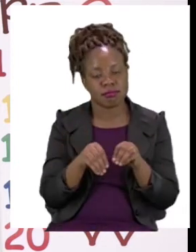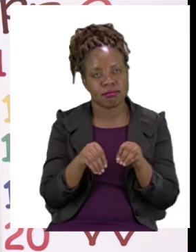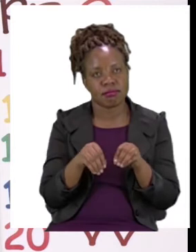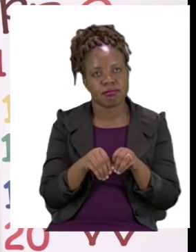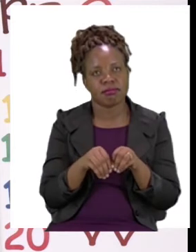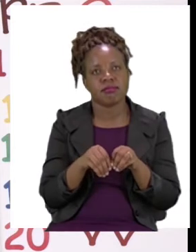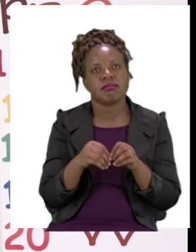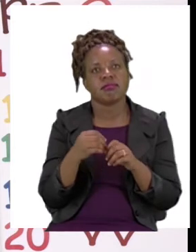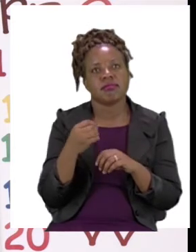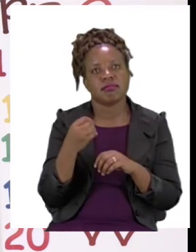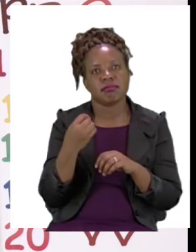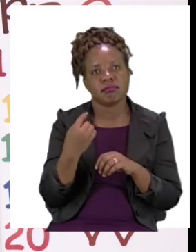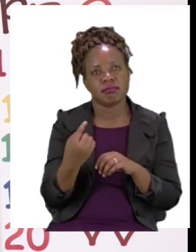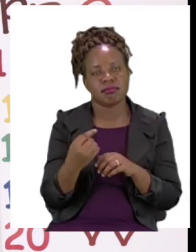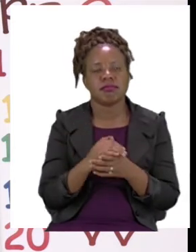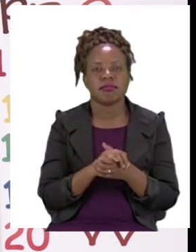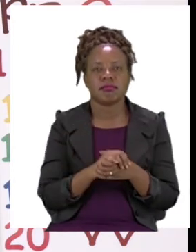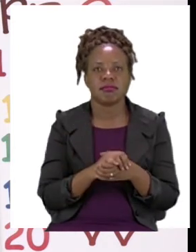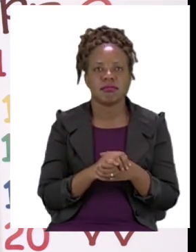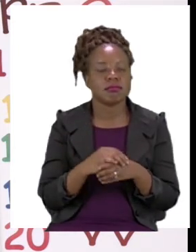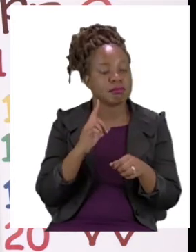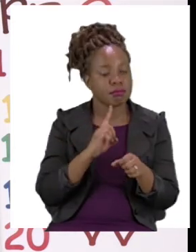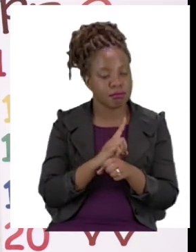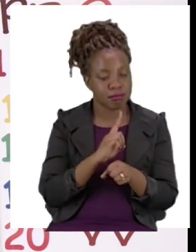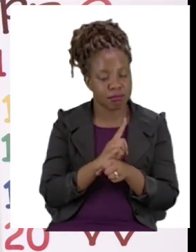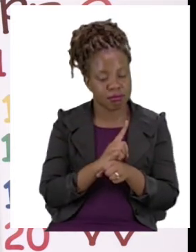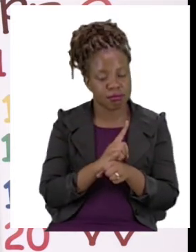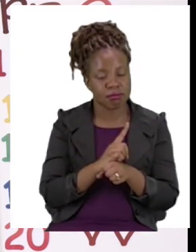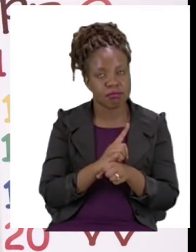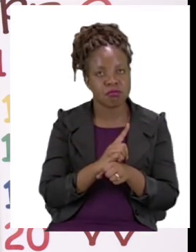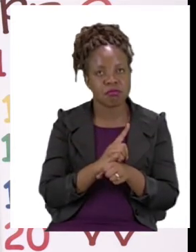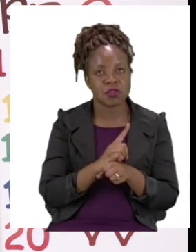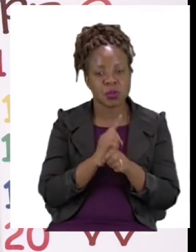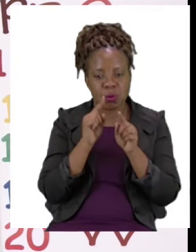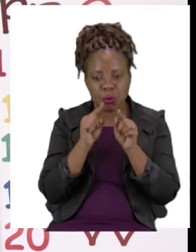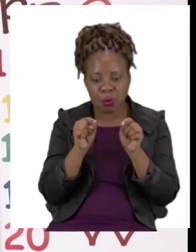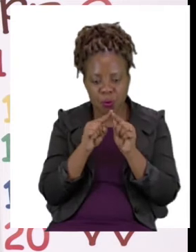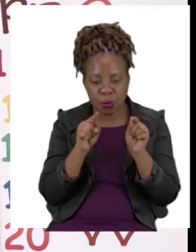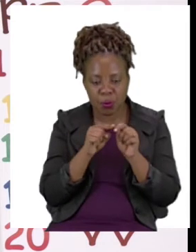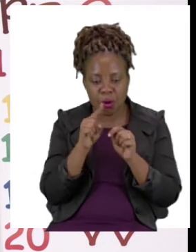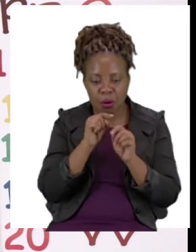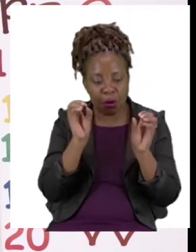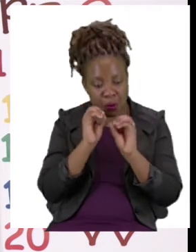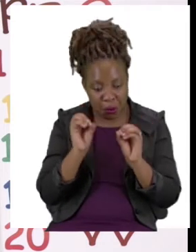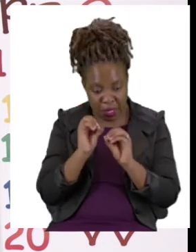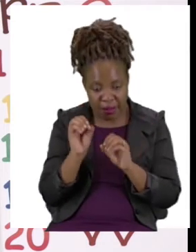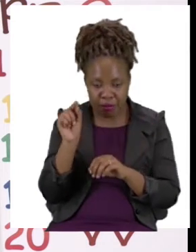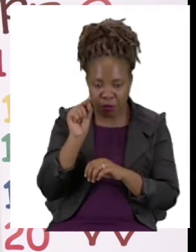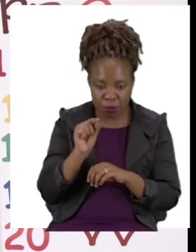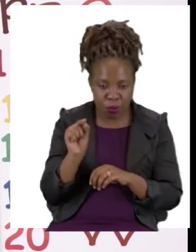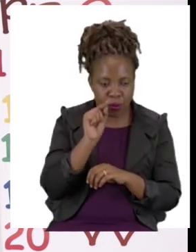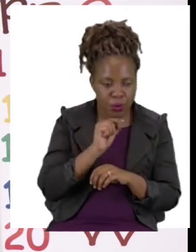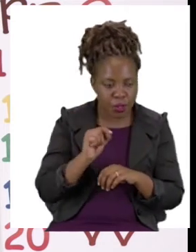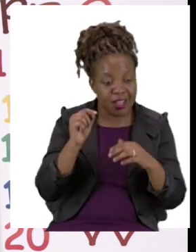the same way. You first draw your circles in the spaces and then count them. After counting